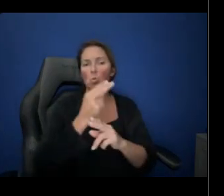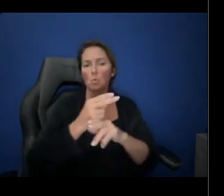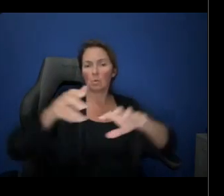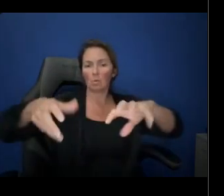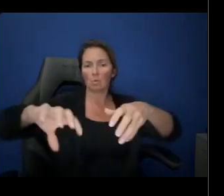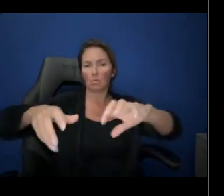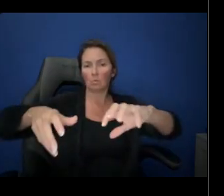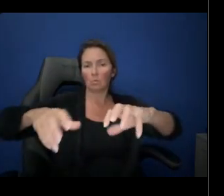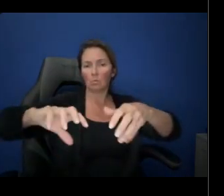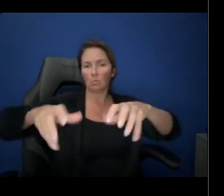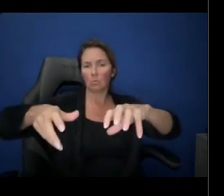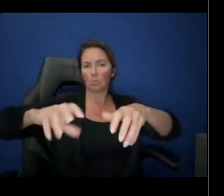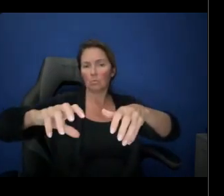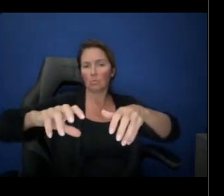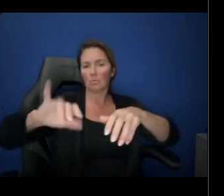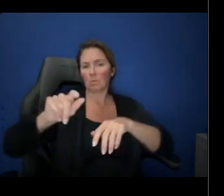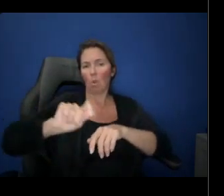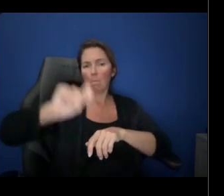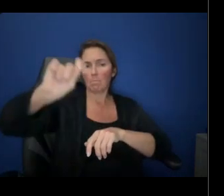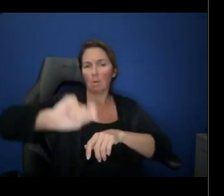such as lever style.